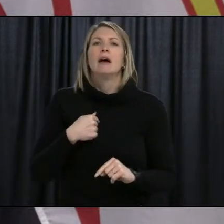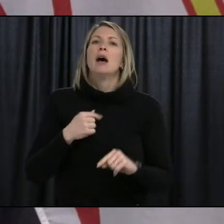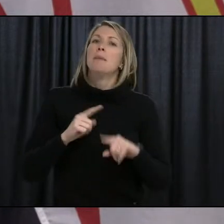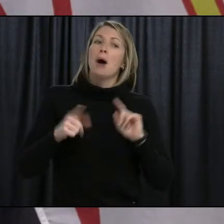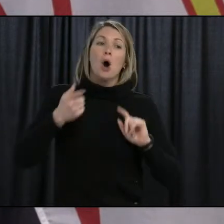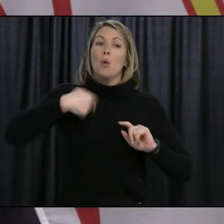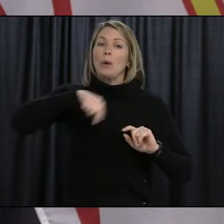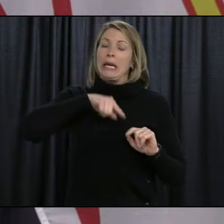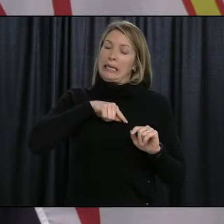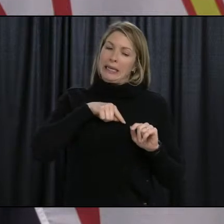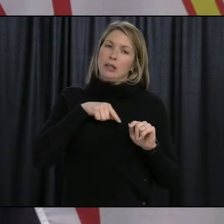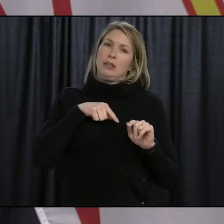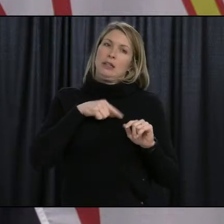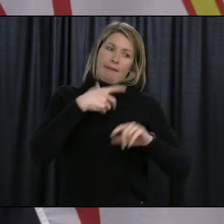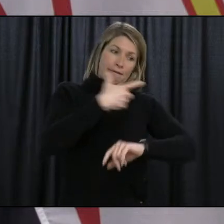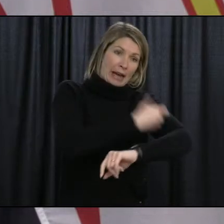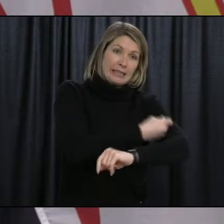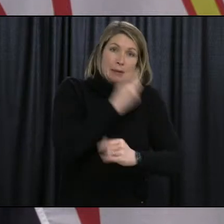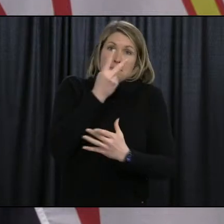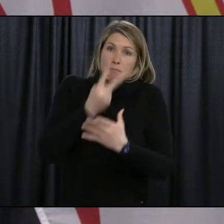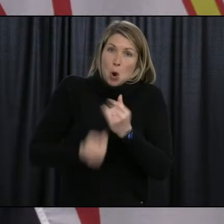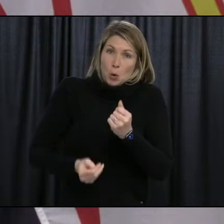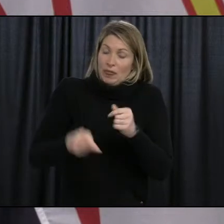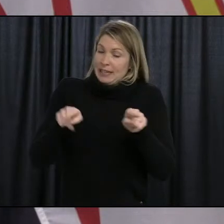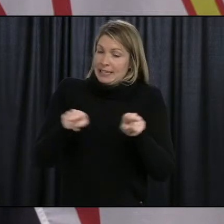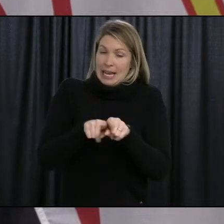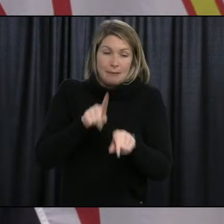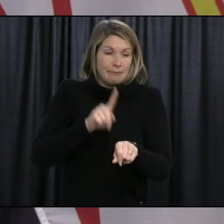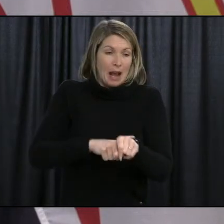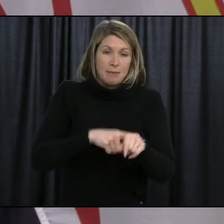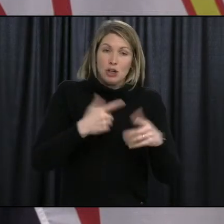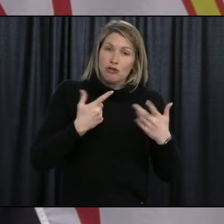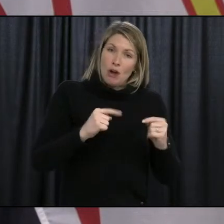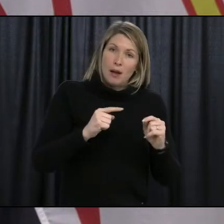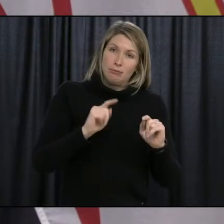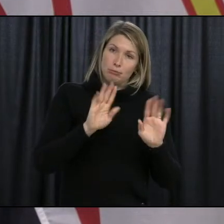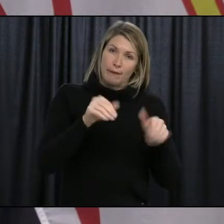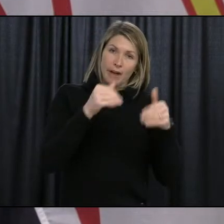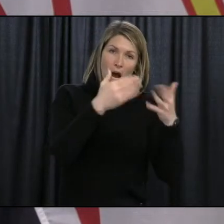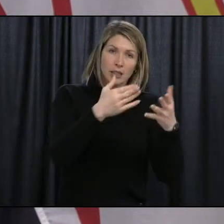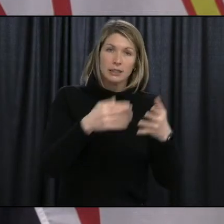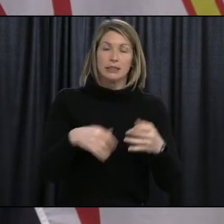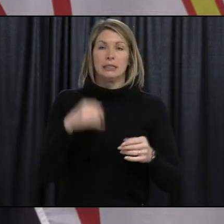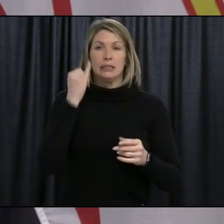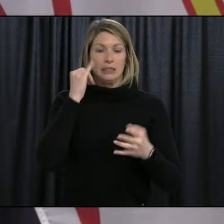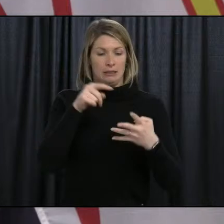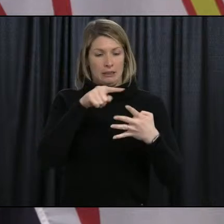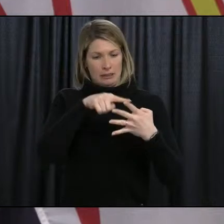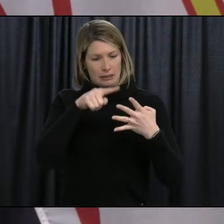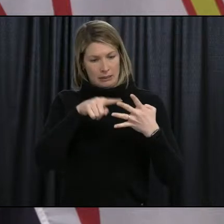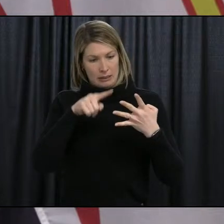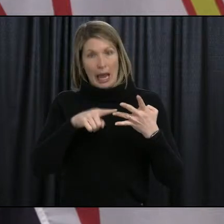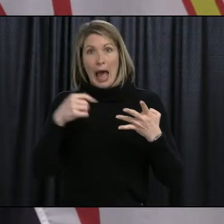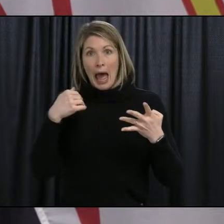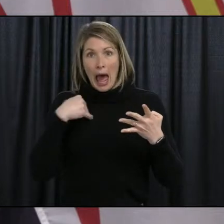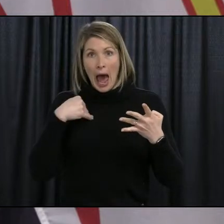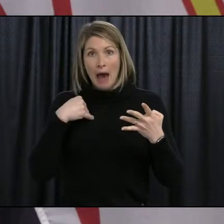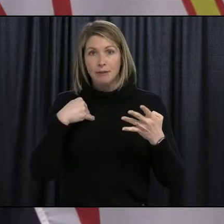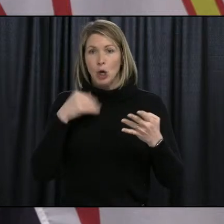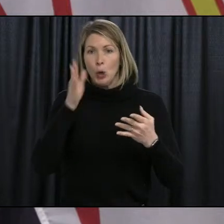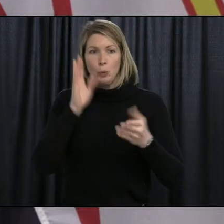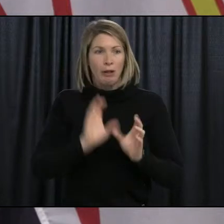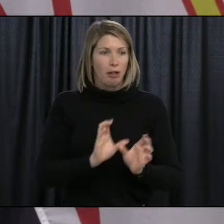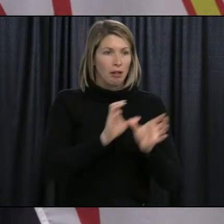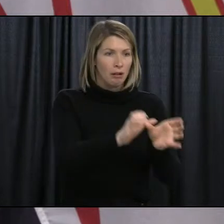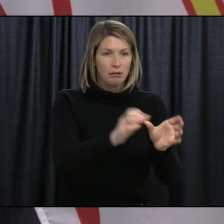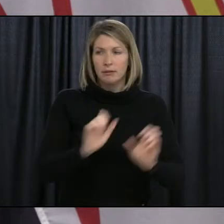diligently, and to make sure that we can give the vaccine to everybody.